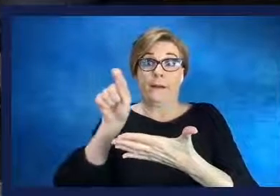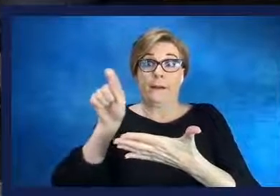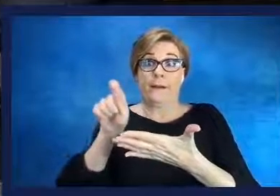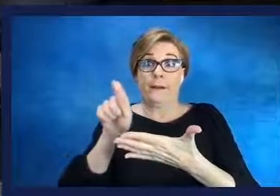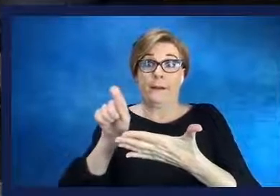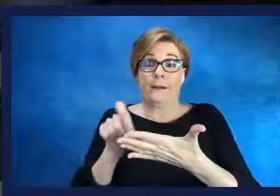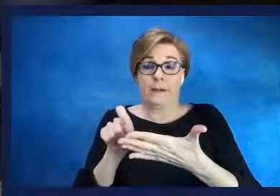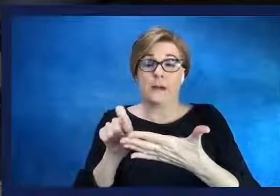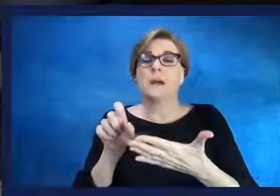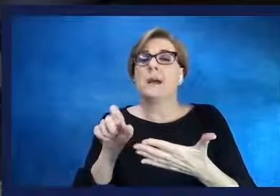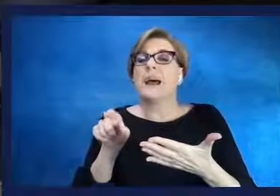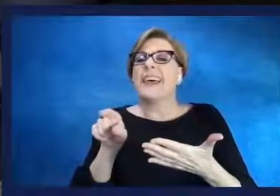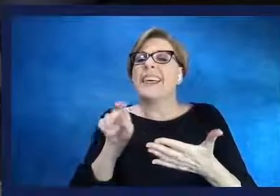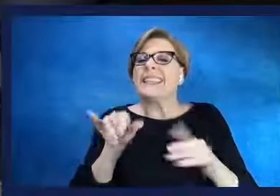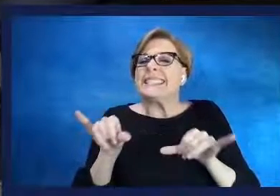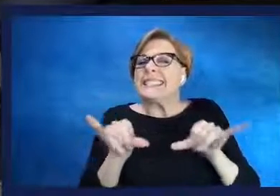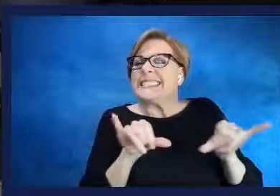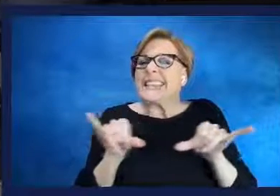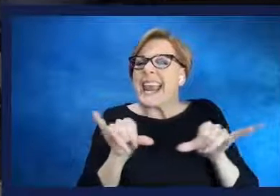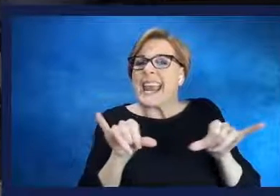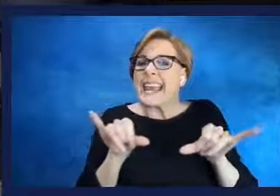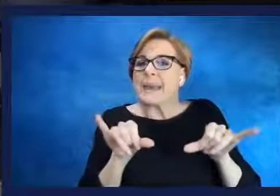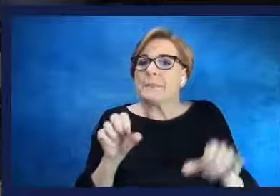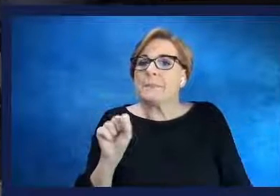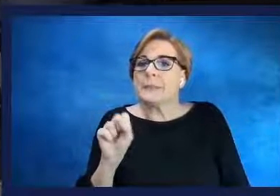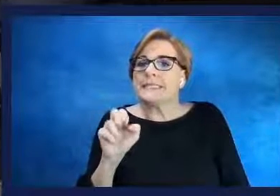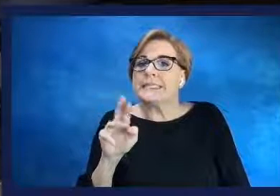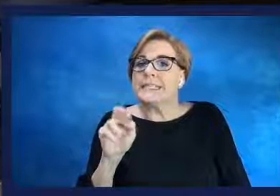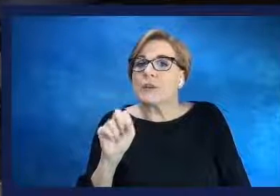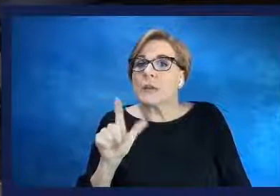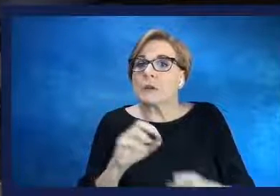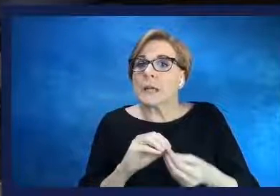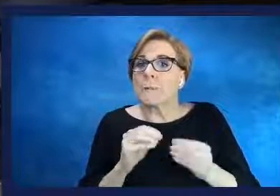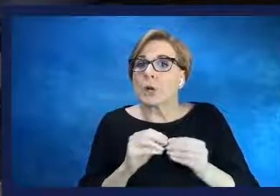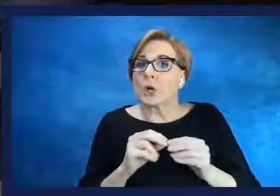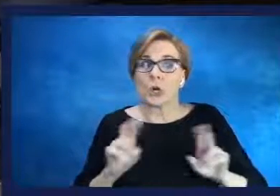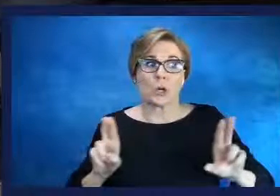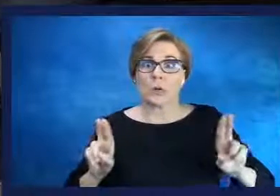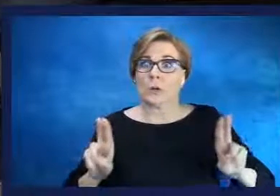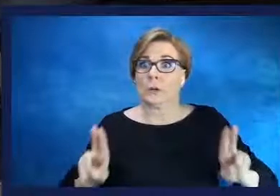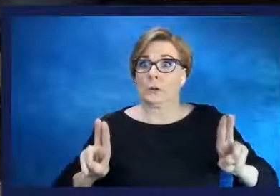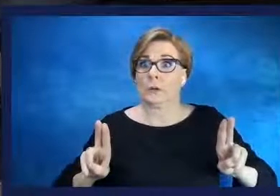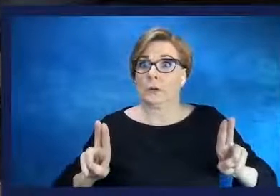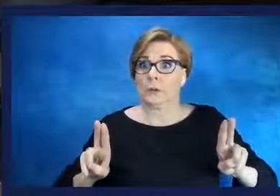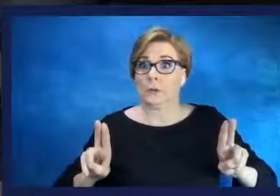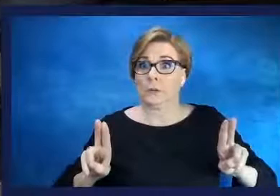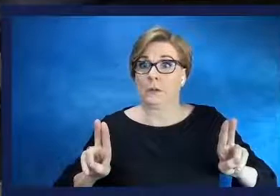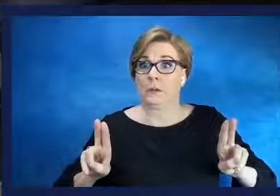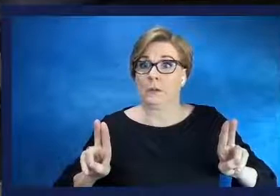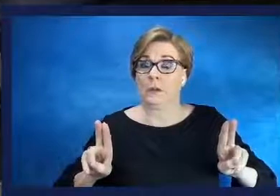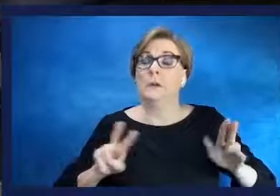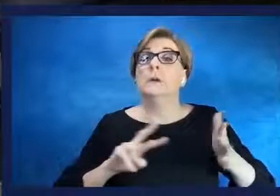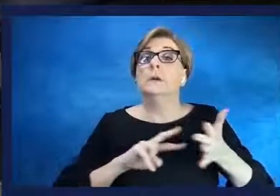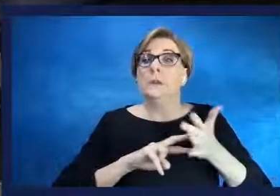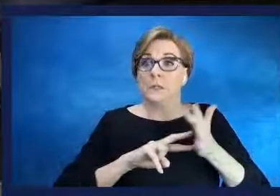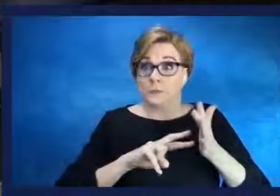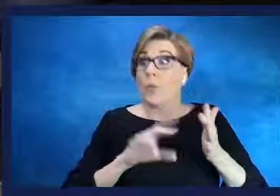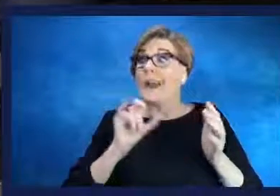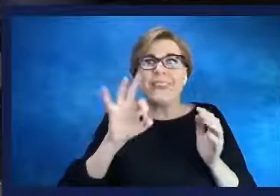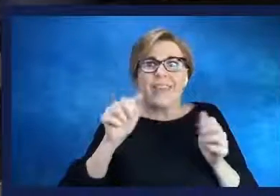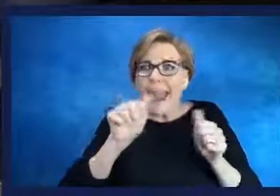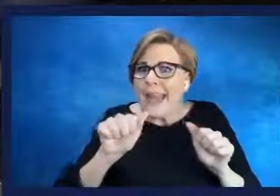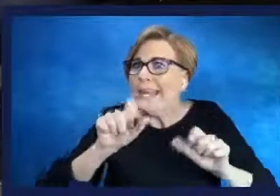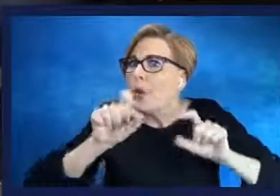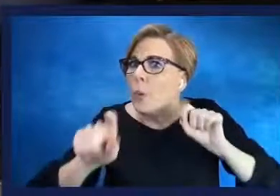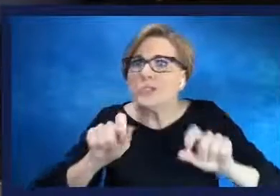back together. So that's what ensures sort of that chain of custody, and that we've duplicated exactly as the voter voted it. And that's true